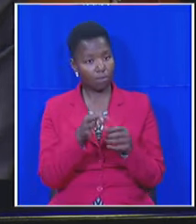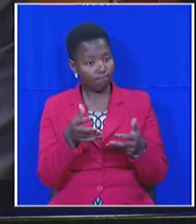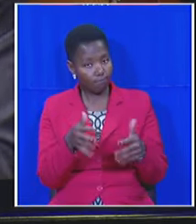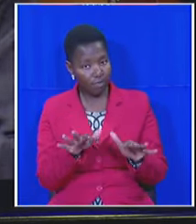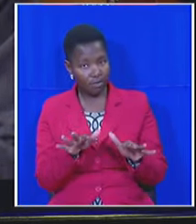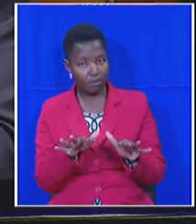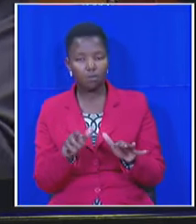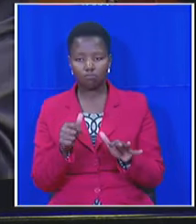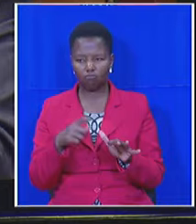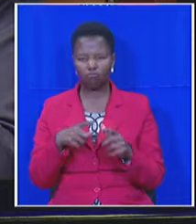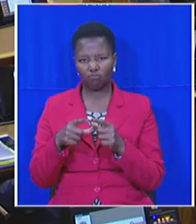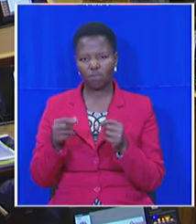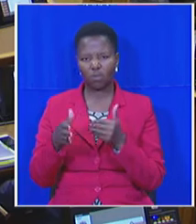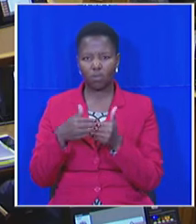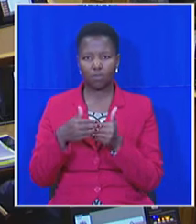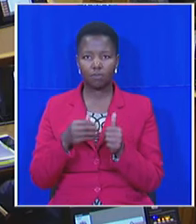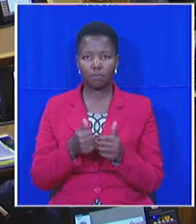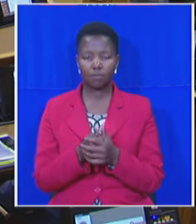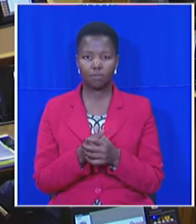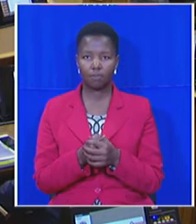The session is now closed.